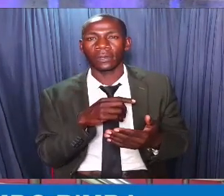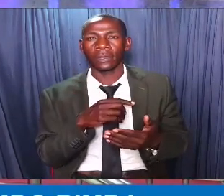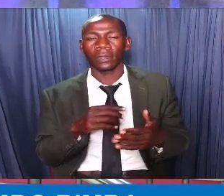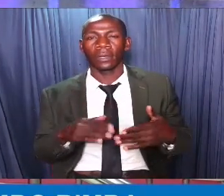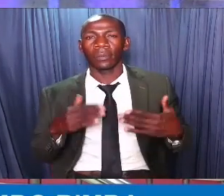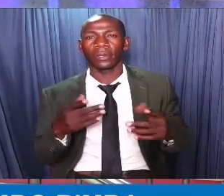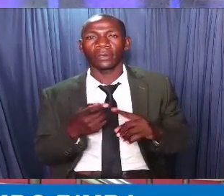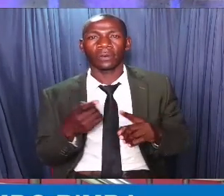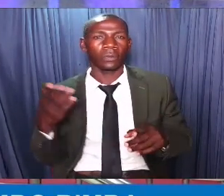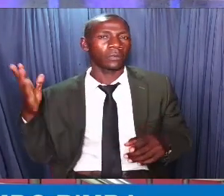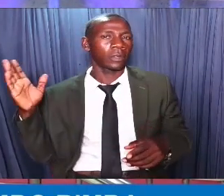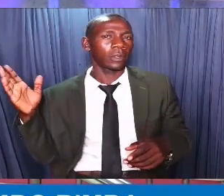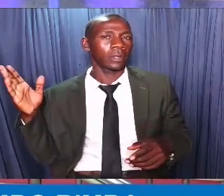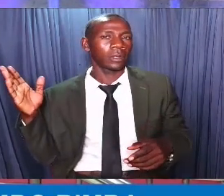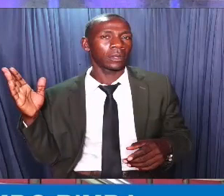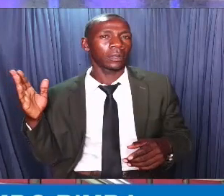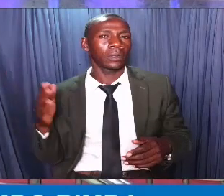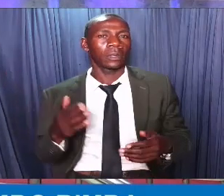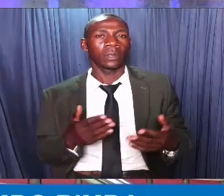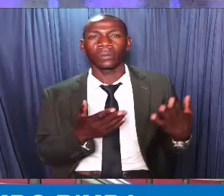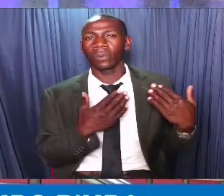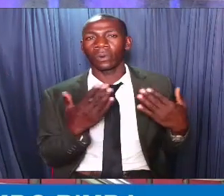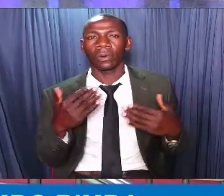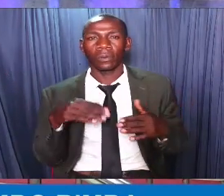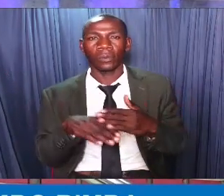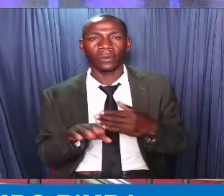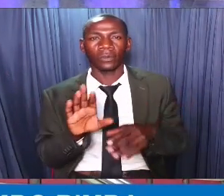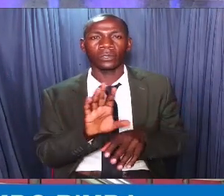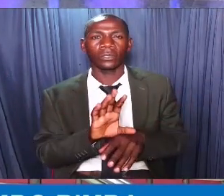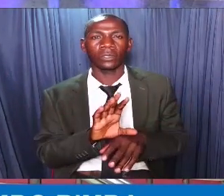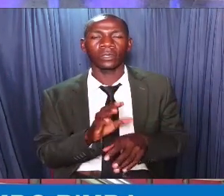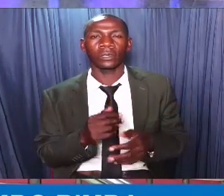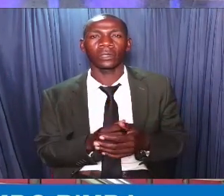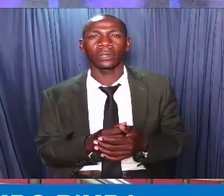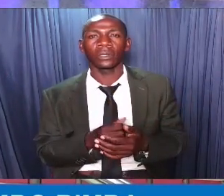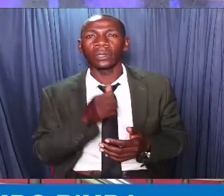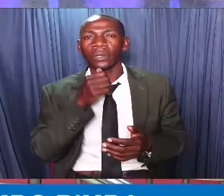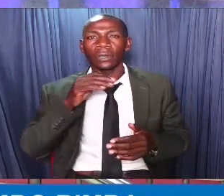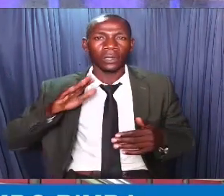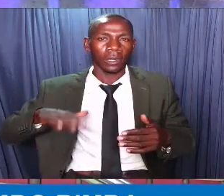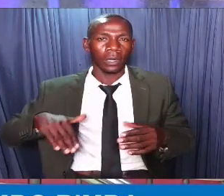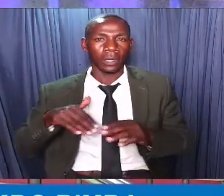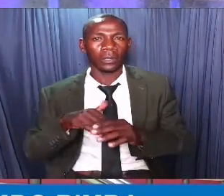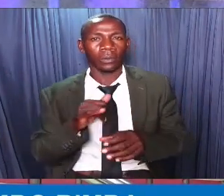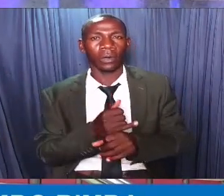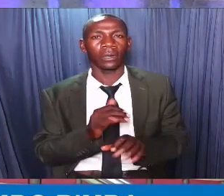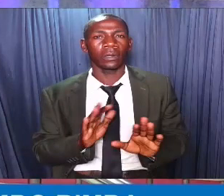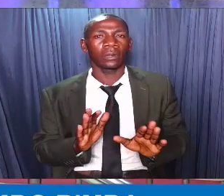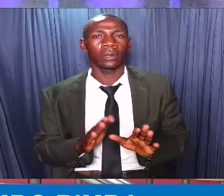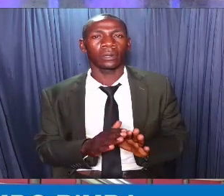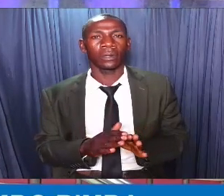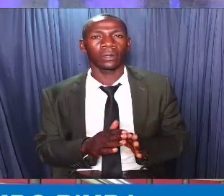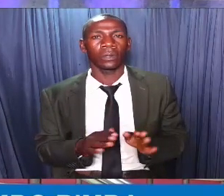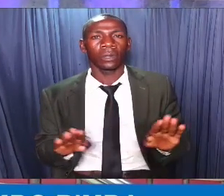done. Ndio mtu kule chini. One is coming from down there. Sasa ameshesha anaenda kanisani. Then ready for the service coming here. Sibamba amechelewa kazini. It doesn't mean she's late from work.